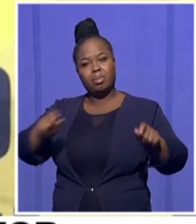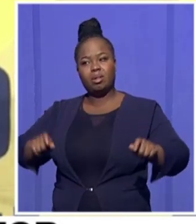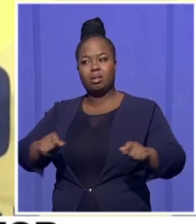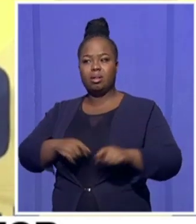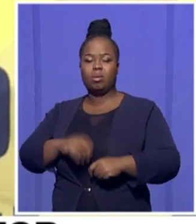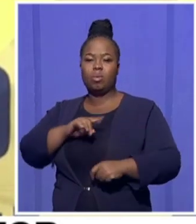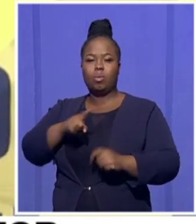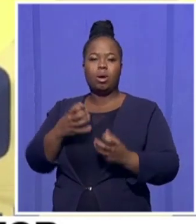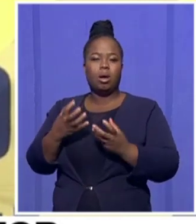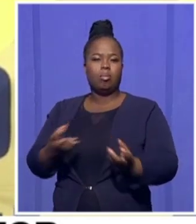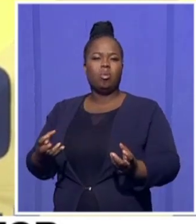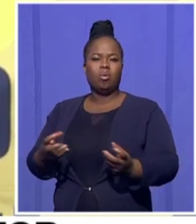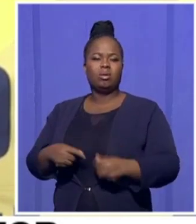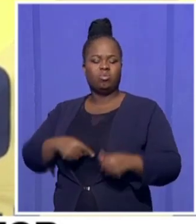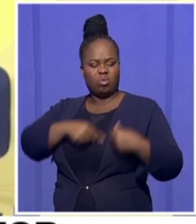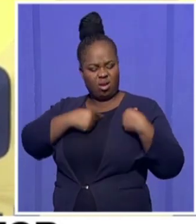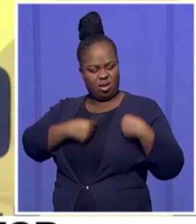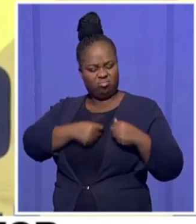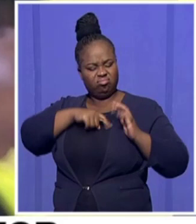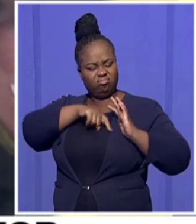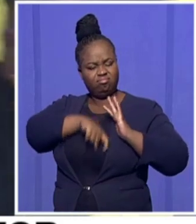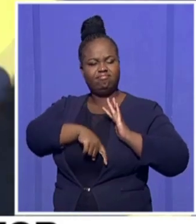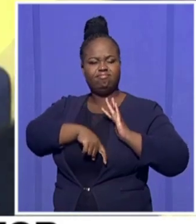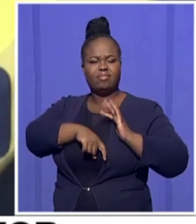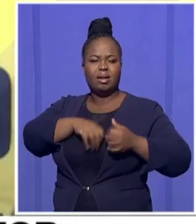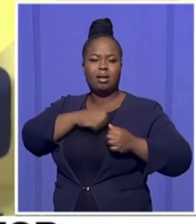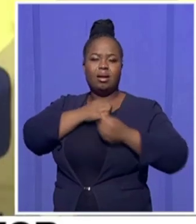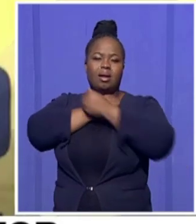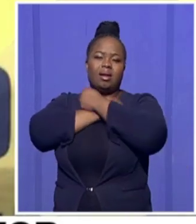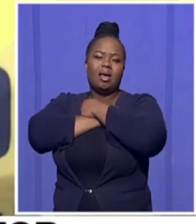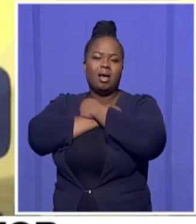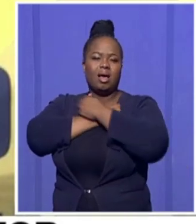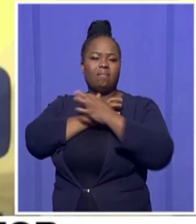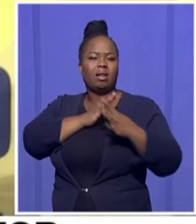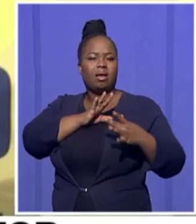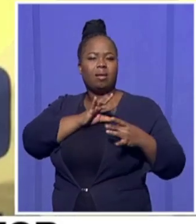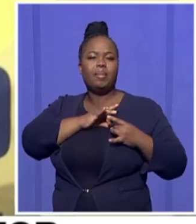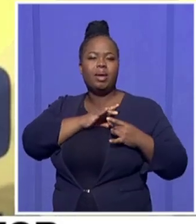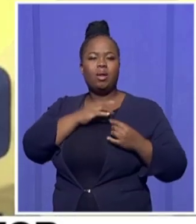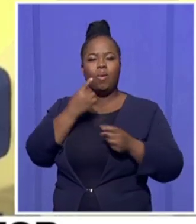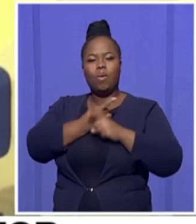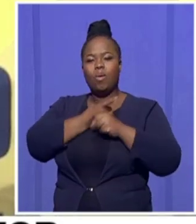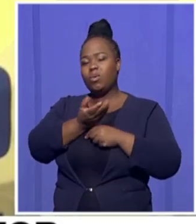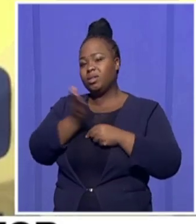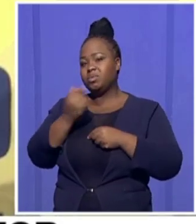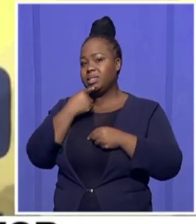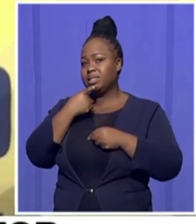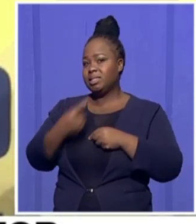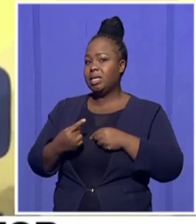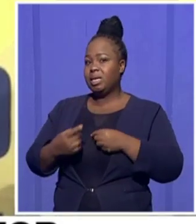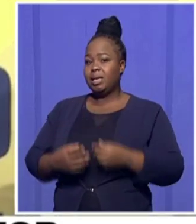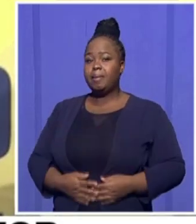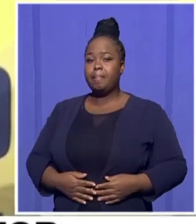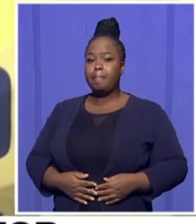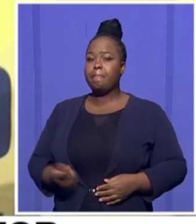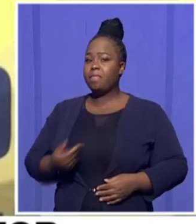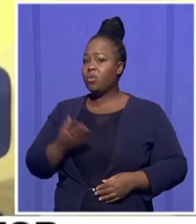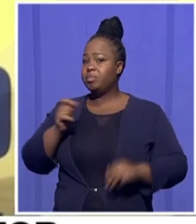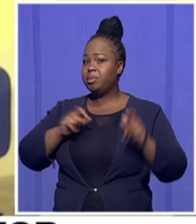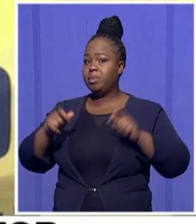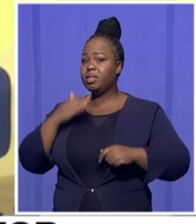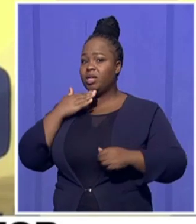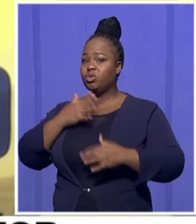a heart so deeply loved. And as a poem of old says, those we love don't go